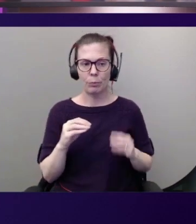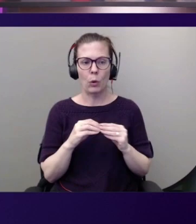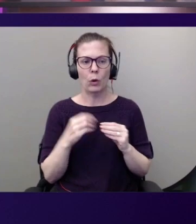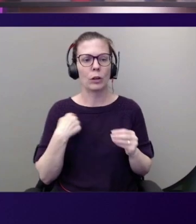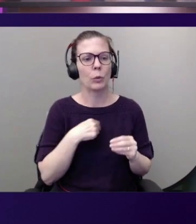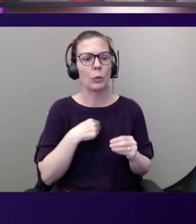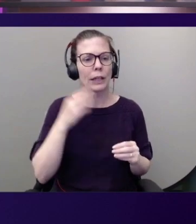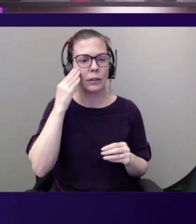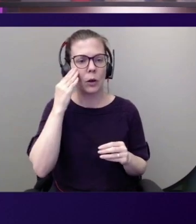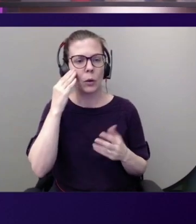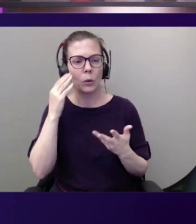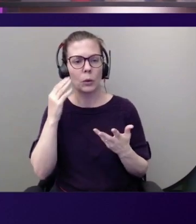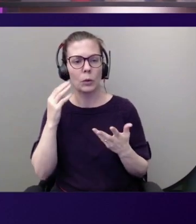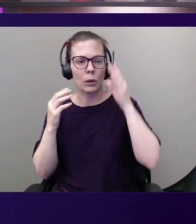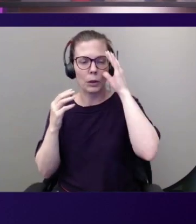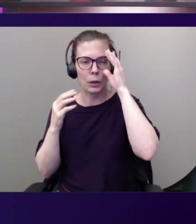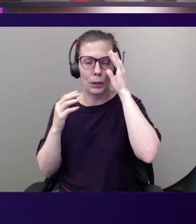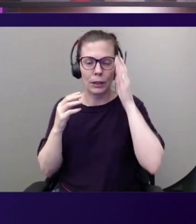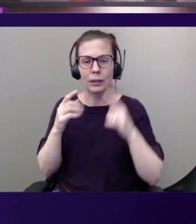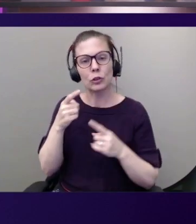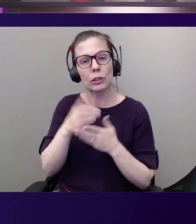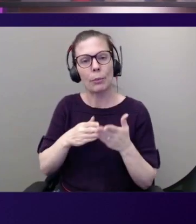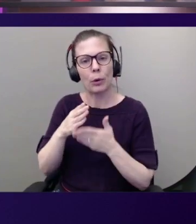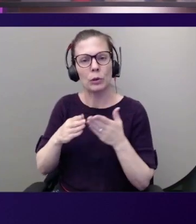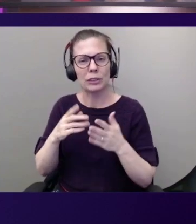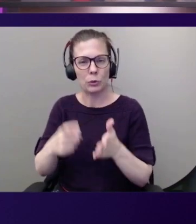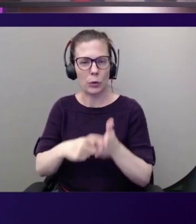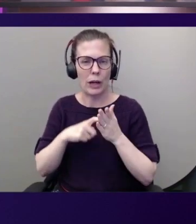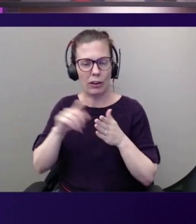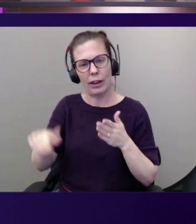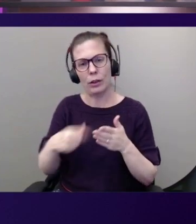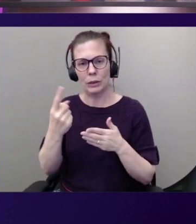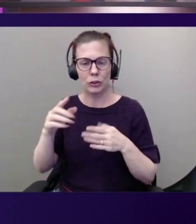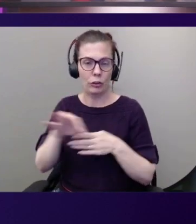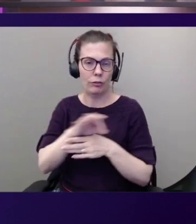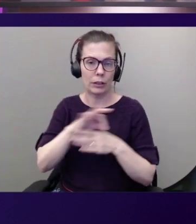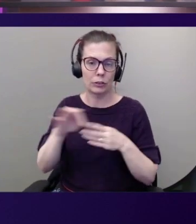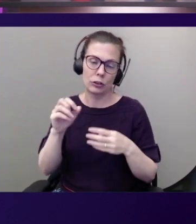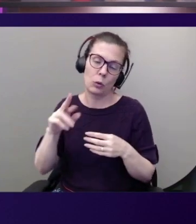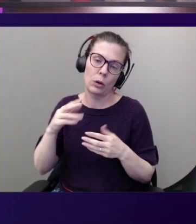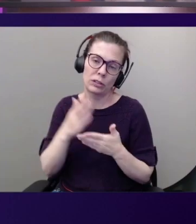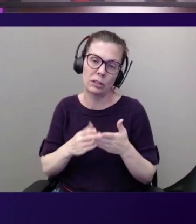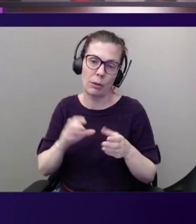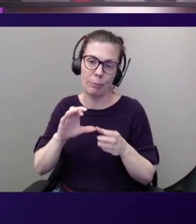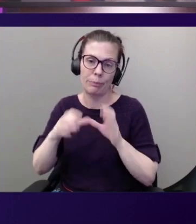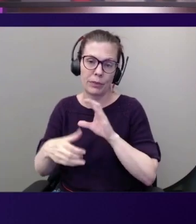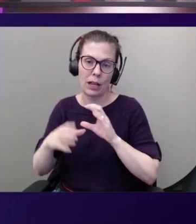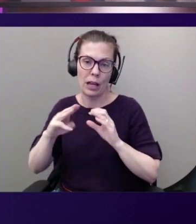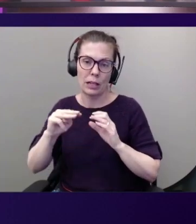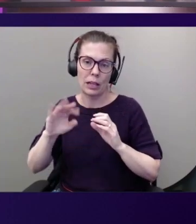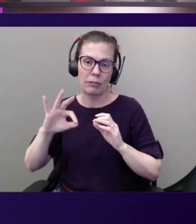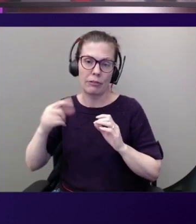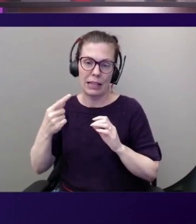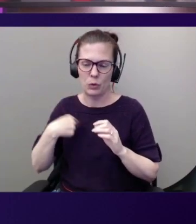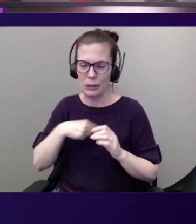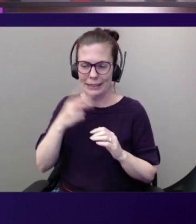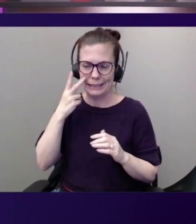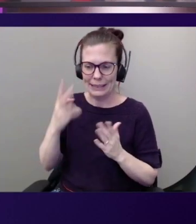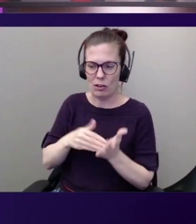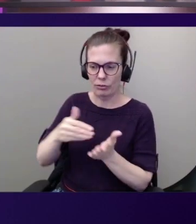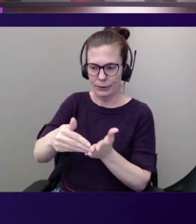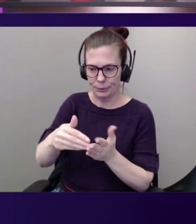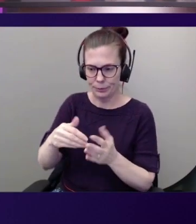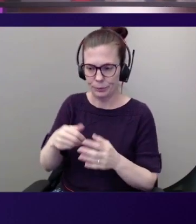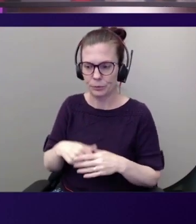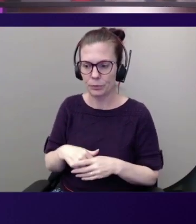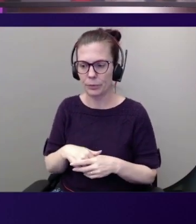these components always require other ones to function, or have certain configurations that we see most of the time. So